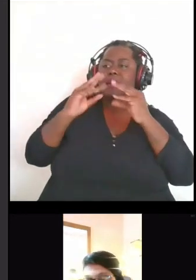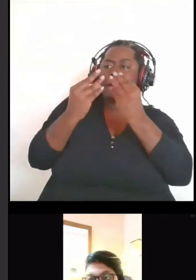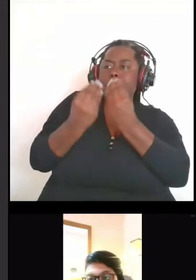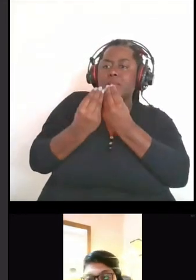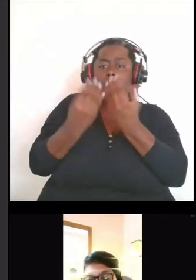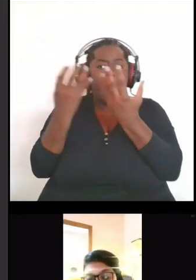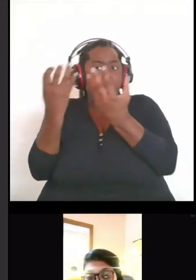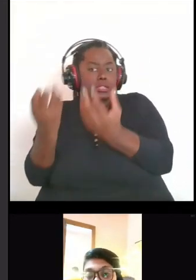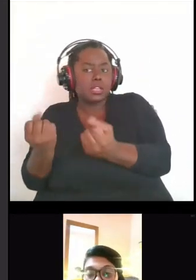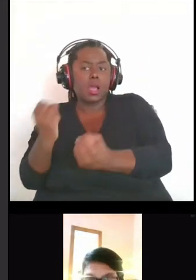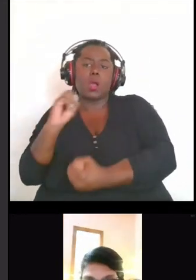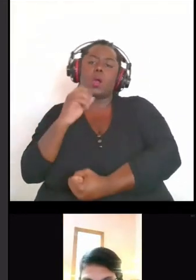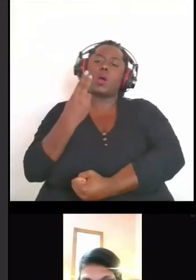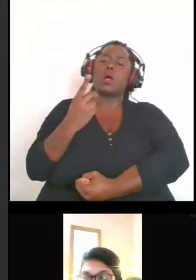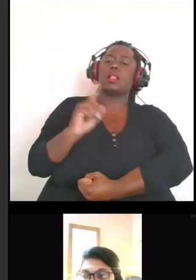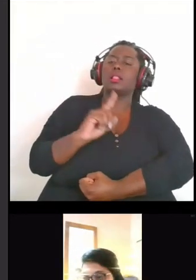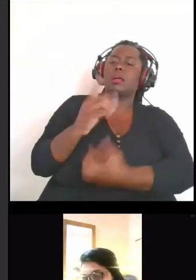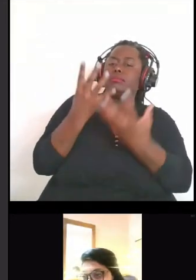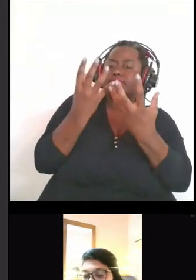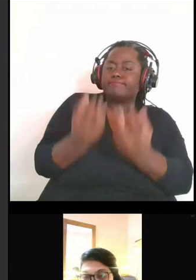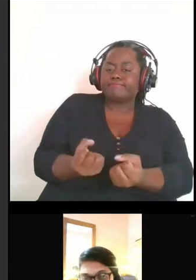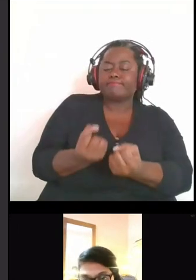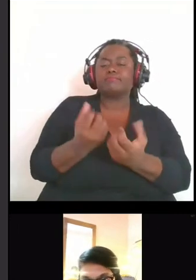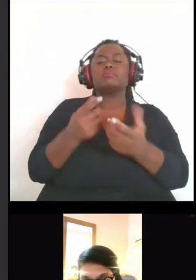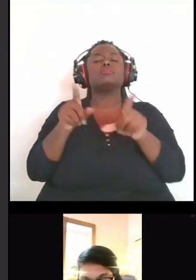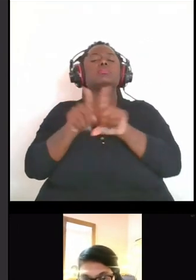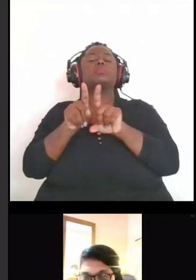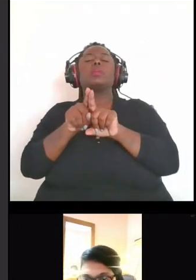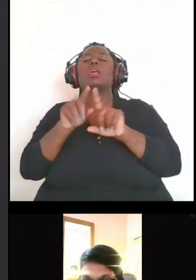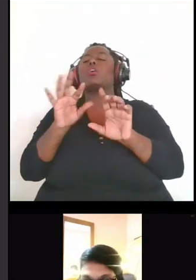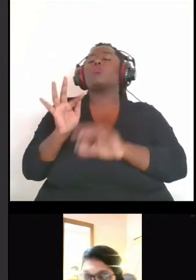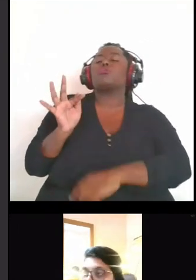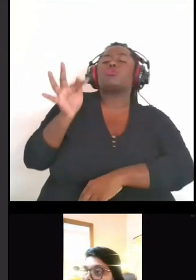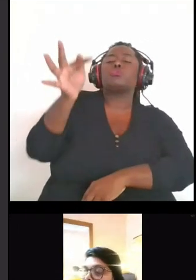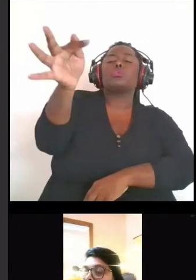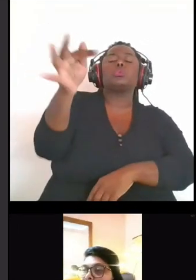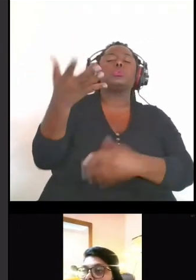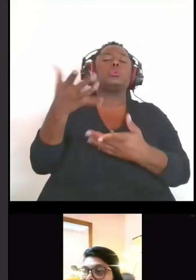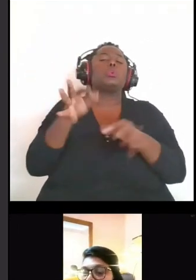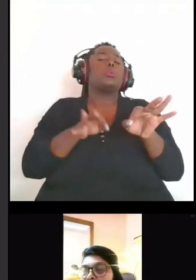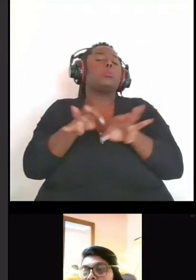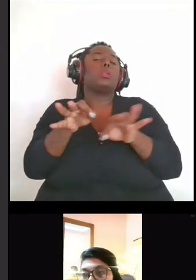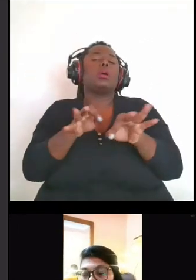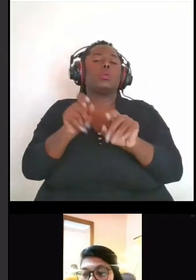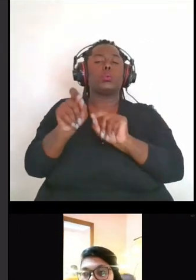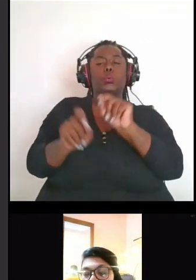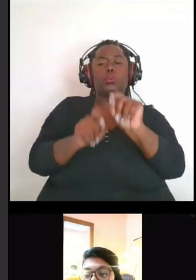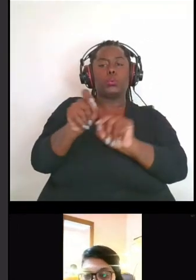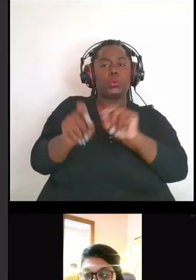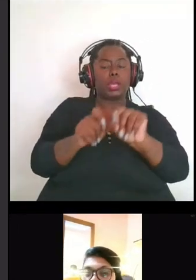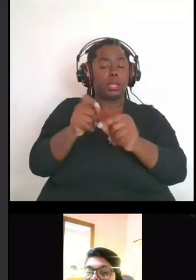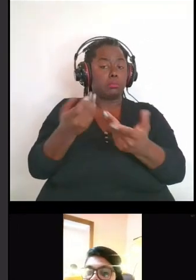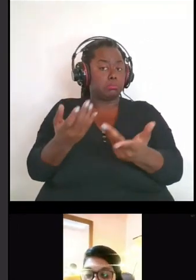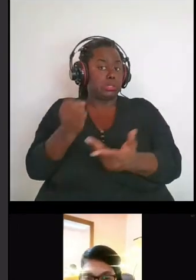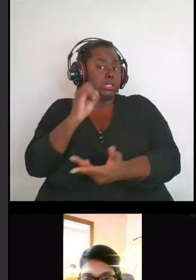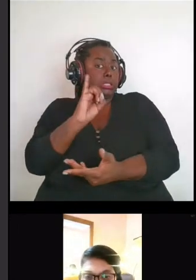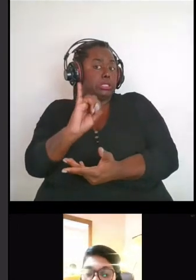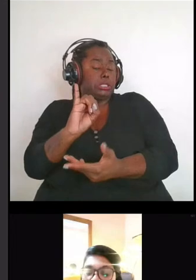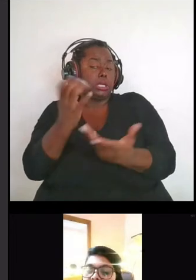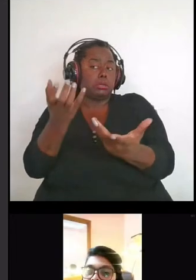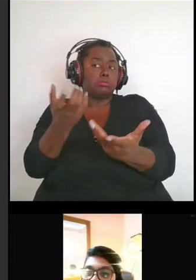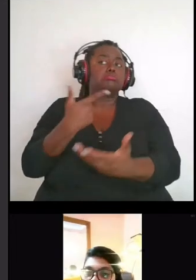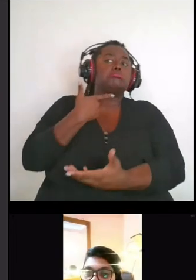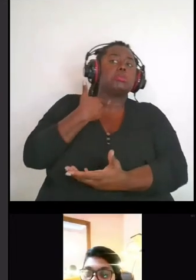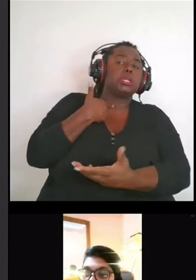intentions of a future where they can get married where they can get where they can adopt children so so we spoke a lot about dreams